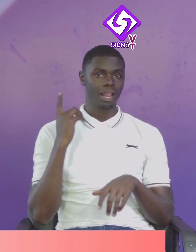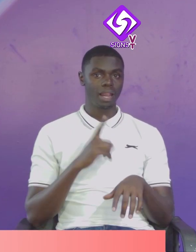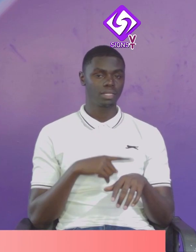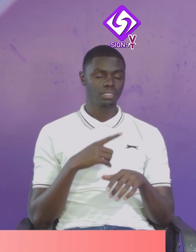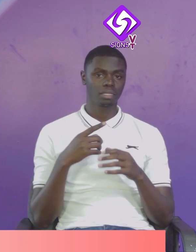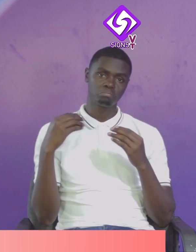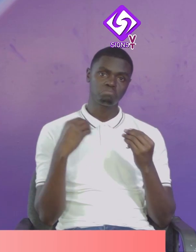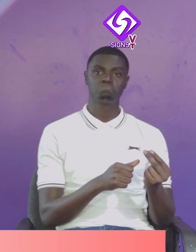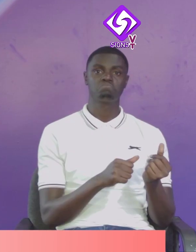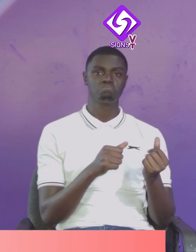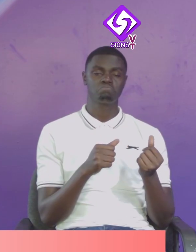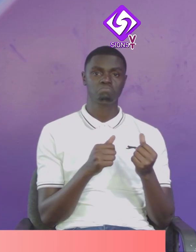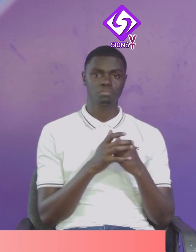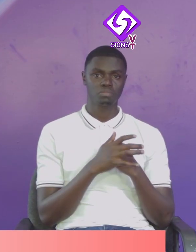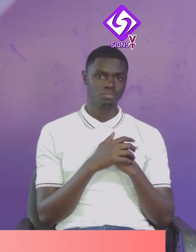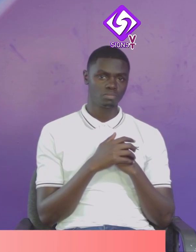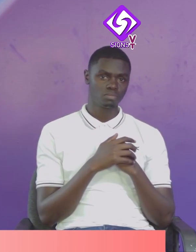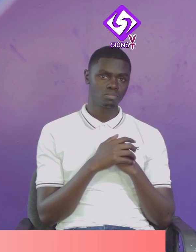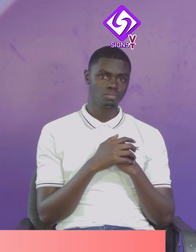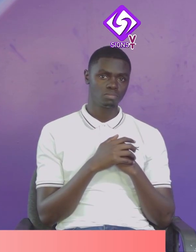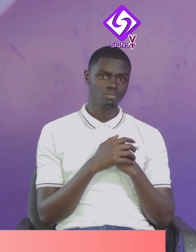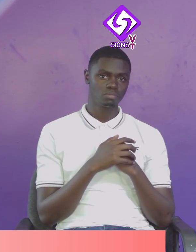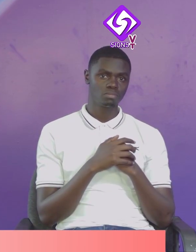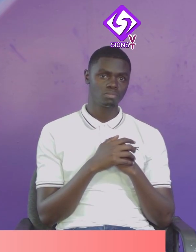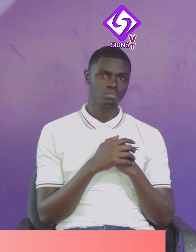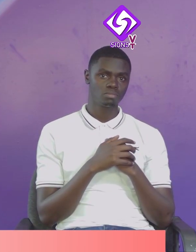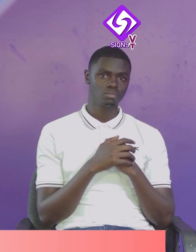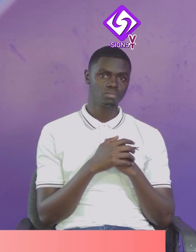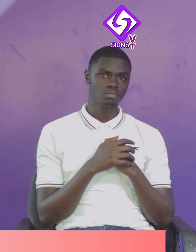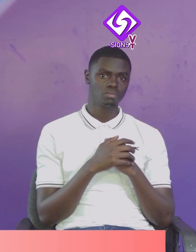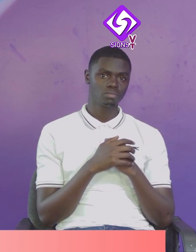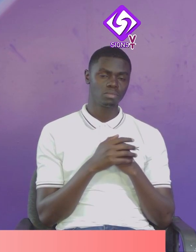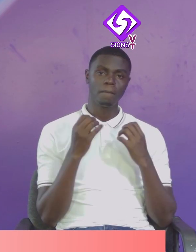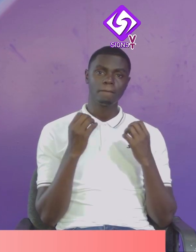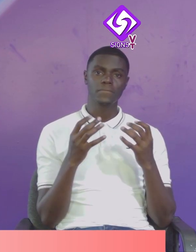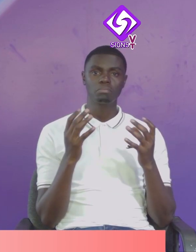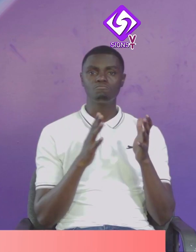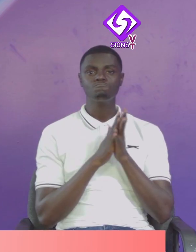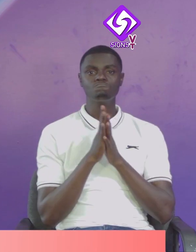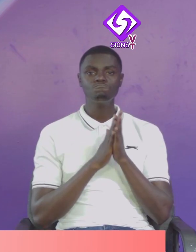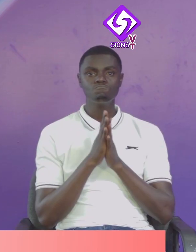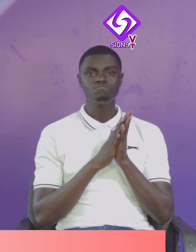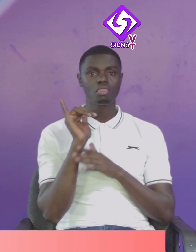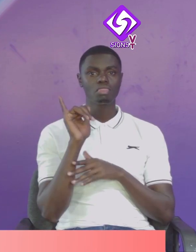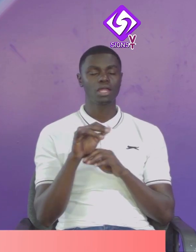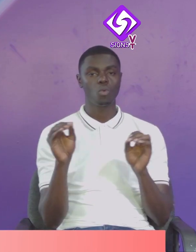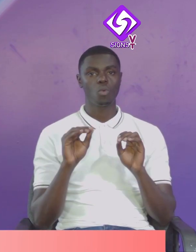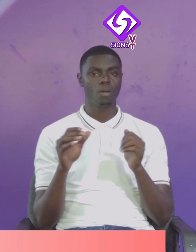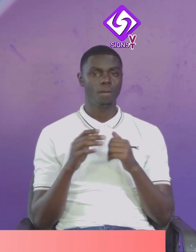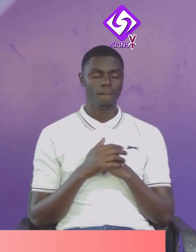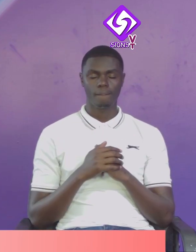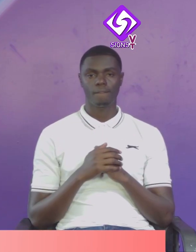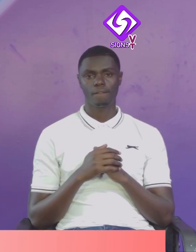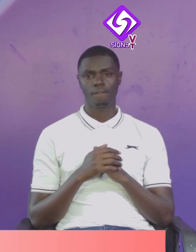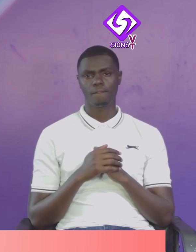FC Leopards, winning 2-0. And not many had anticipated such kind of a result from a side that